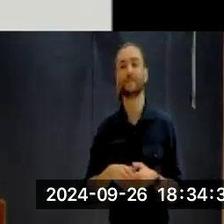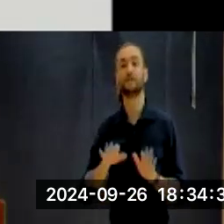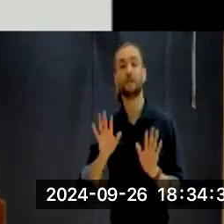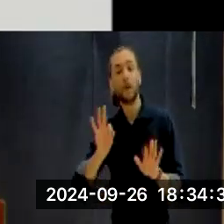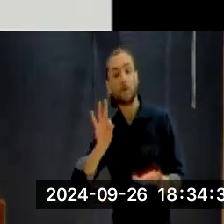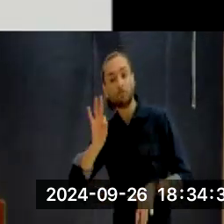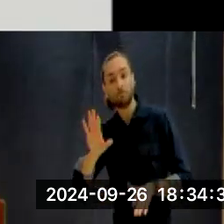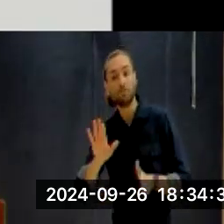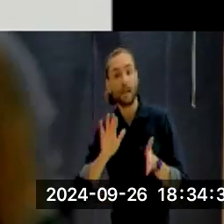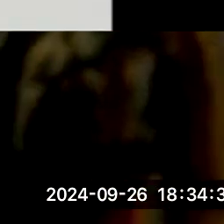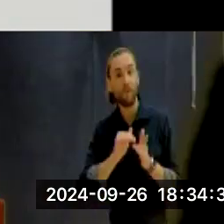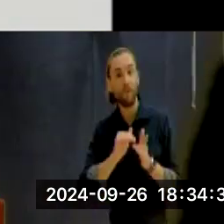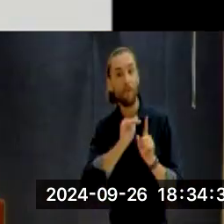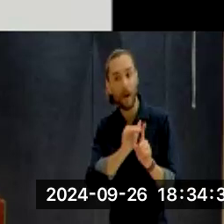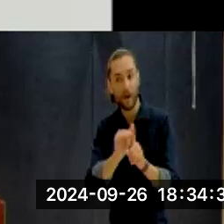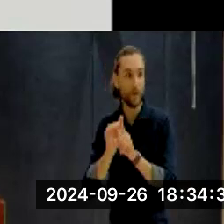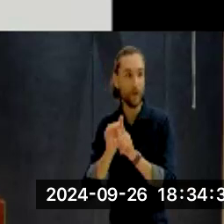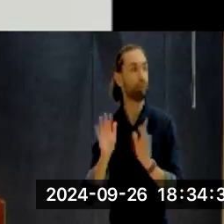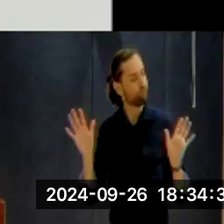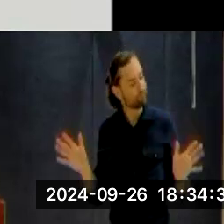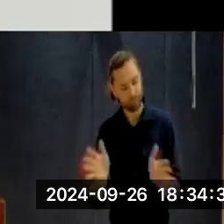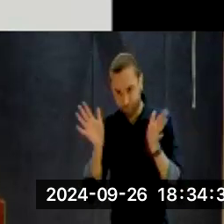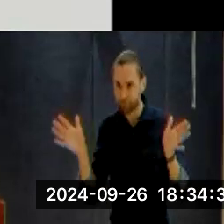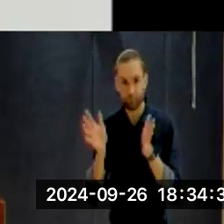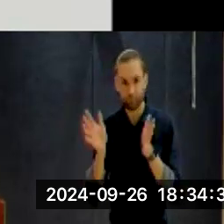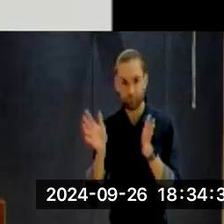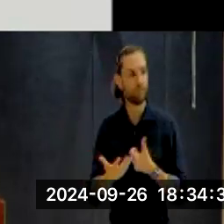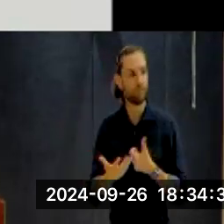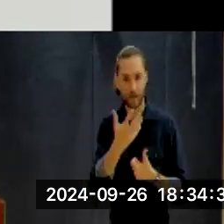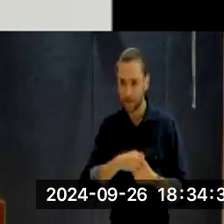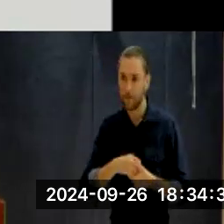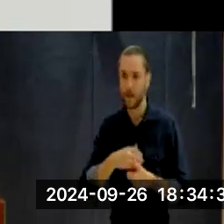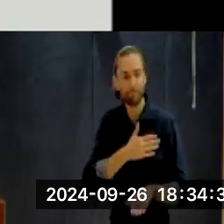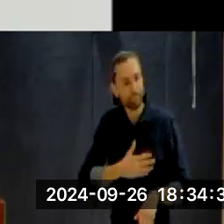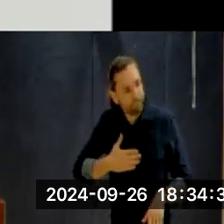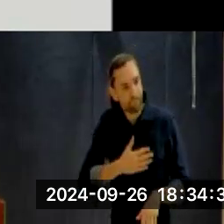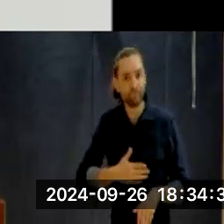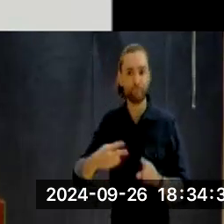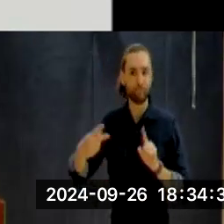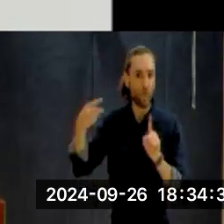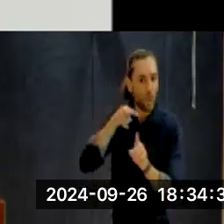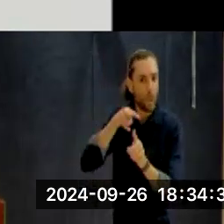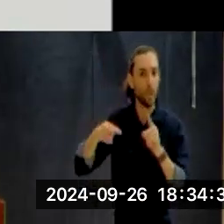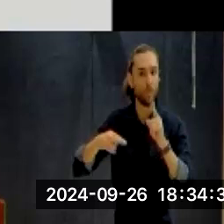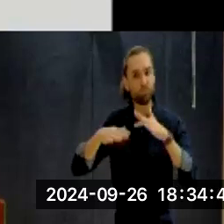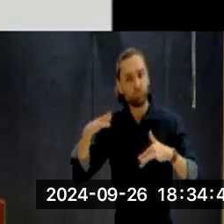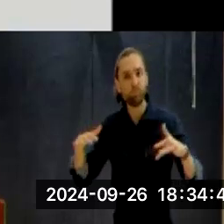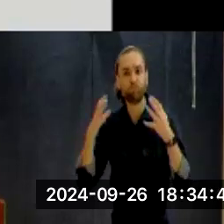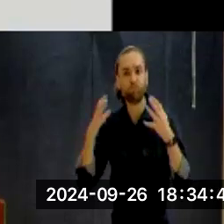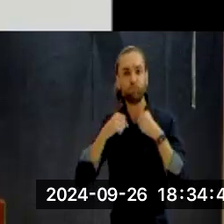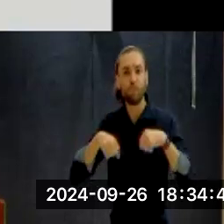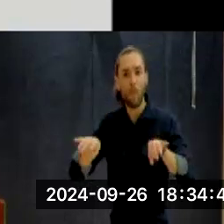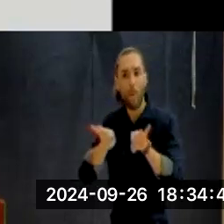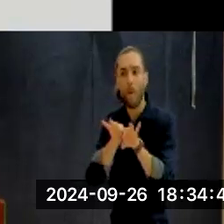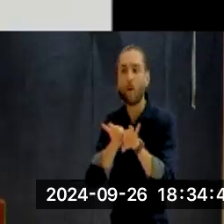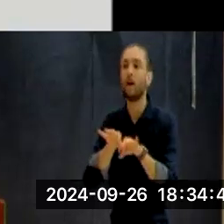everyone that we encourage you to participate. We appreciate the diversity of perspectives, and we'd like everyone